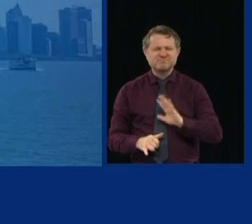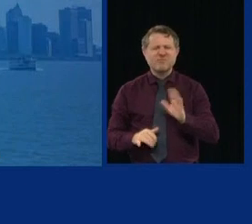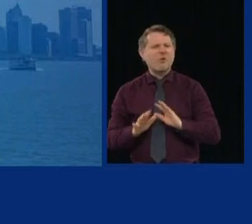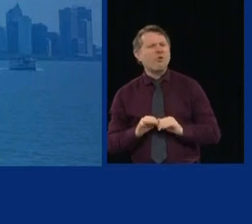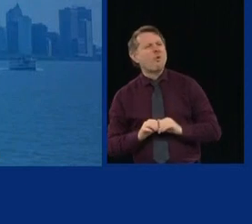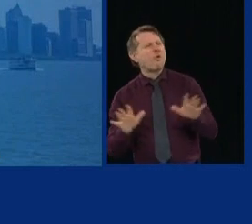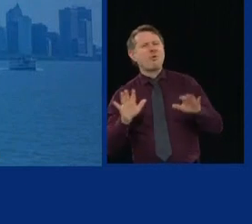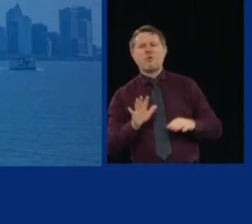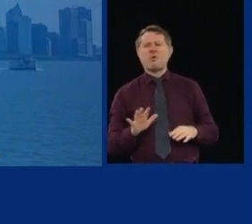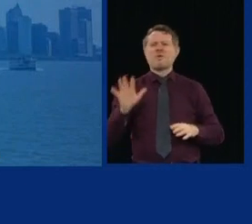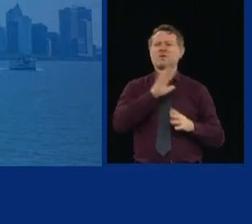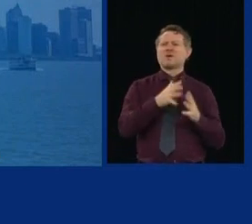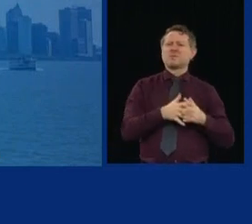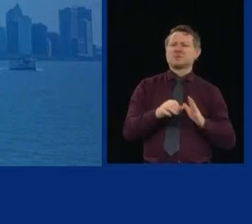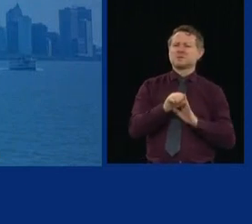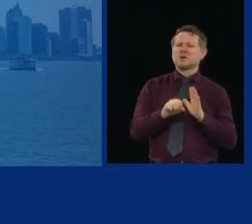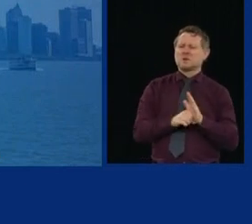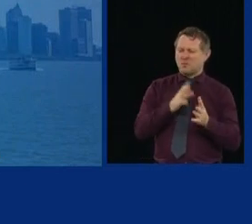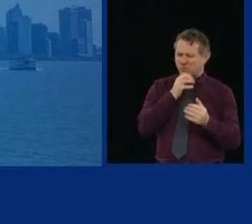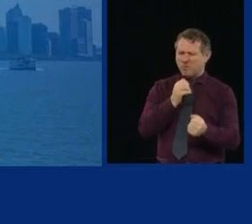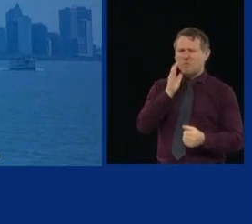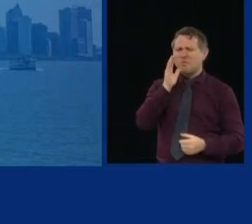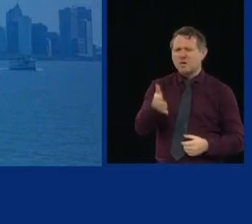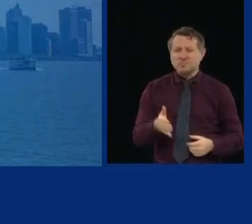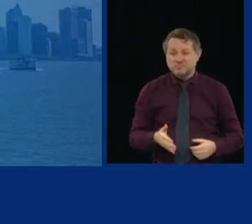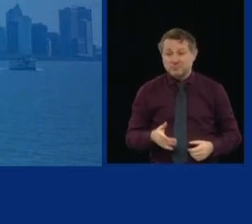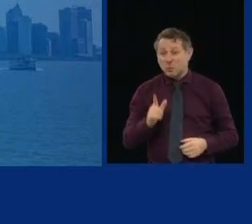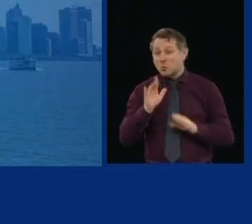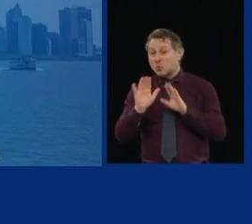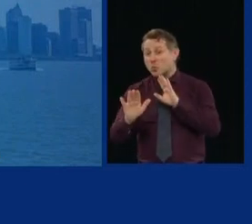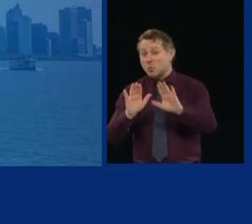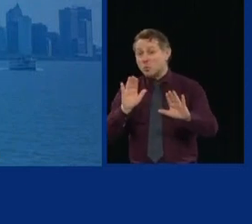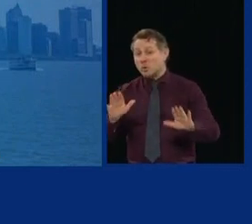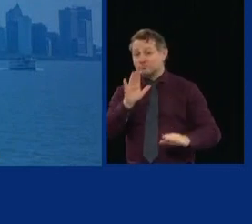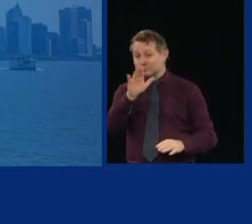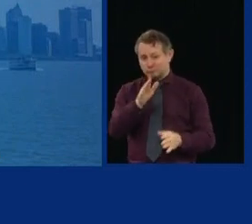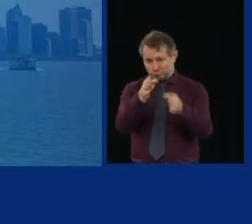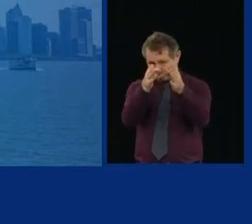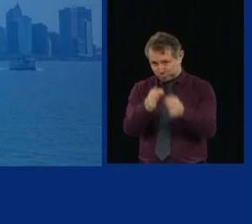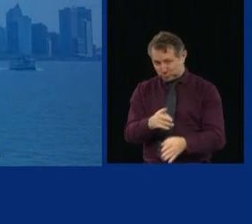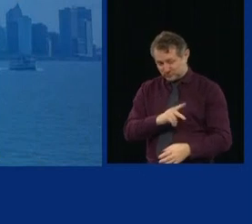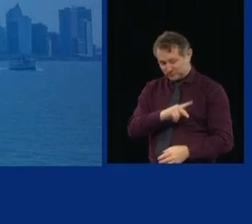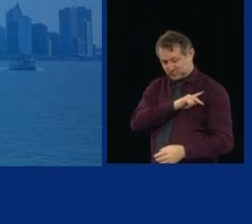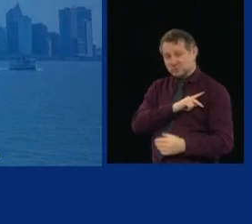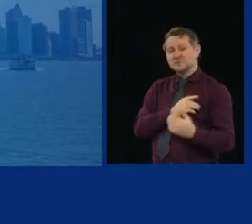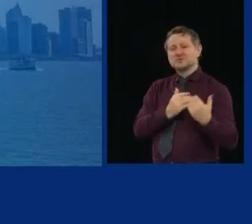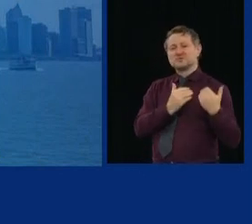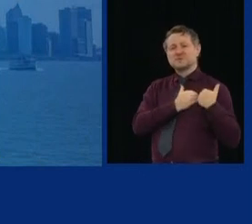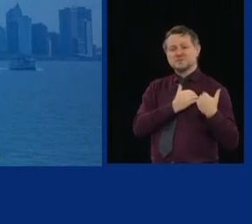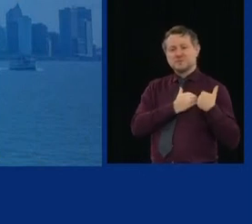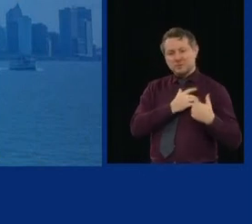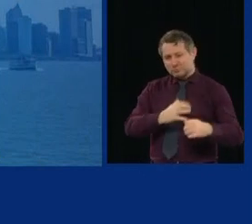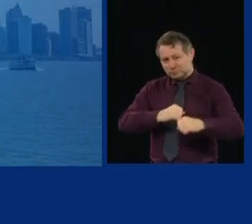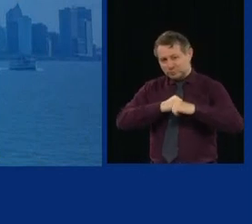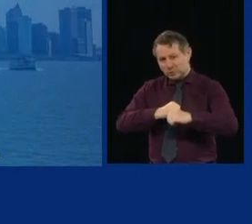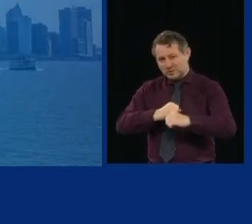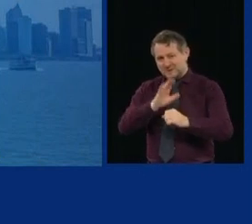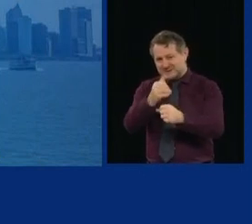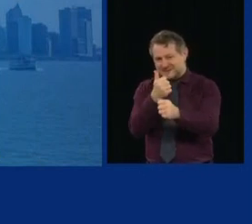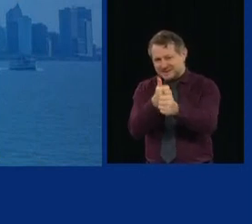the amount of personal responsibility here to keep oneself safe, to keep one's family